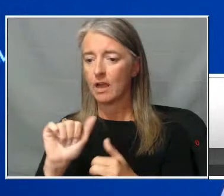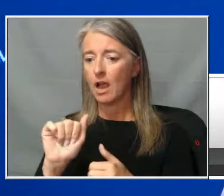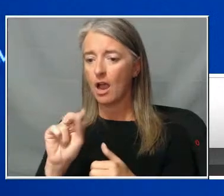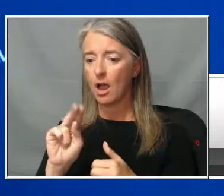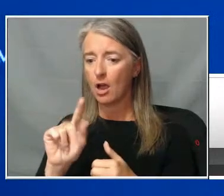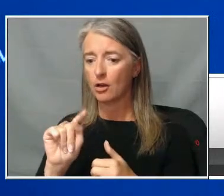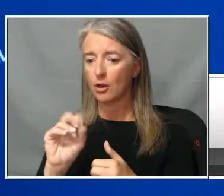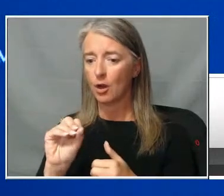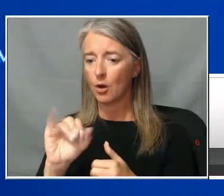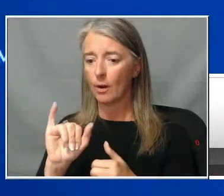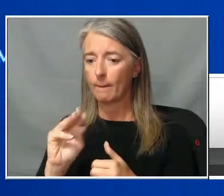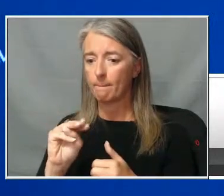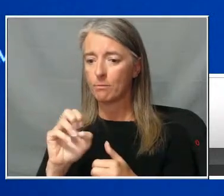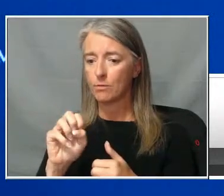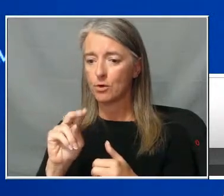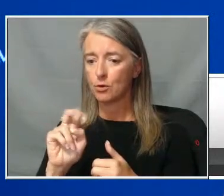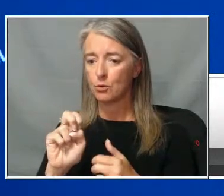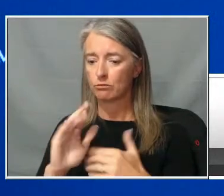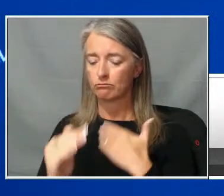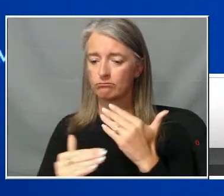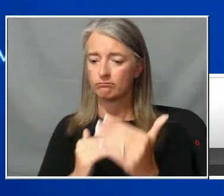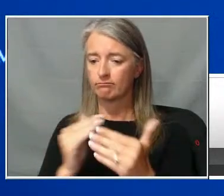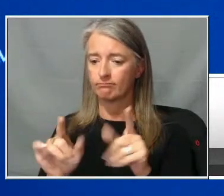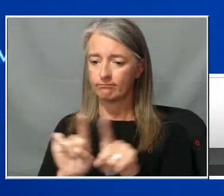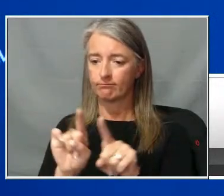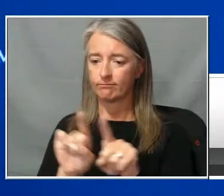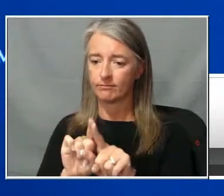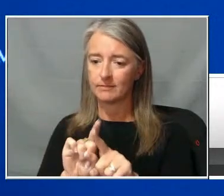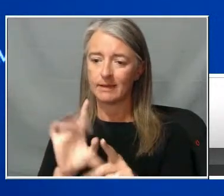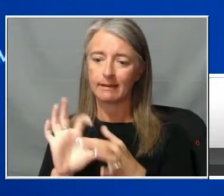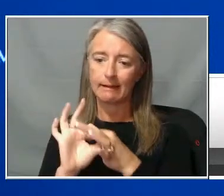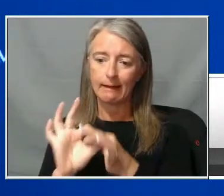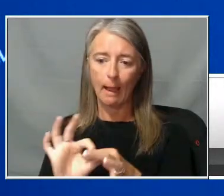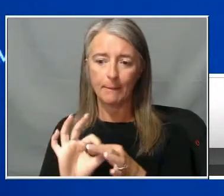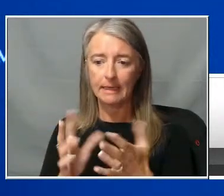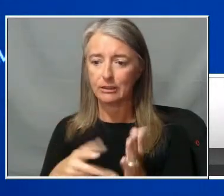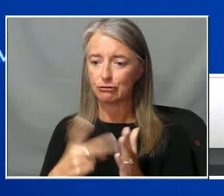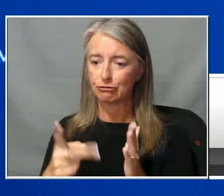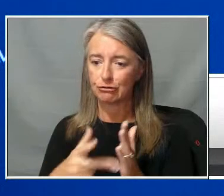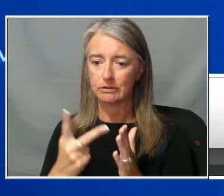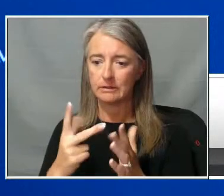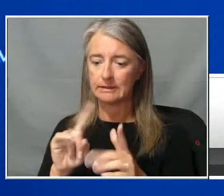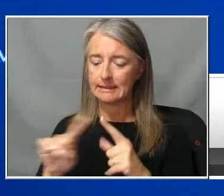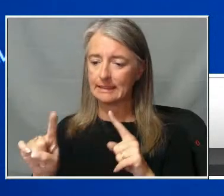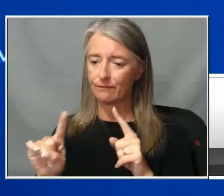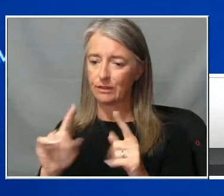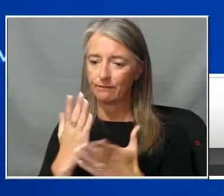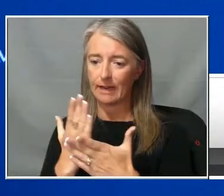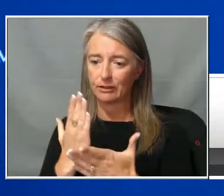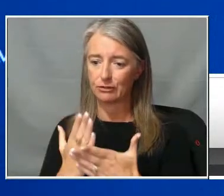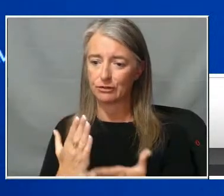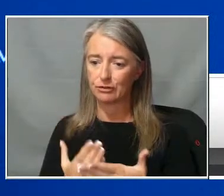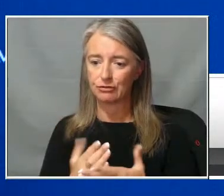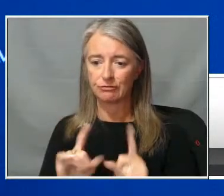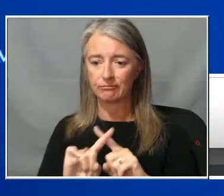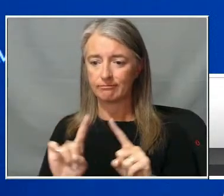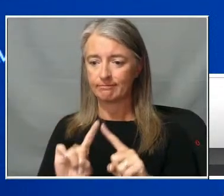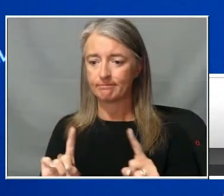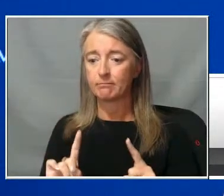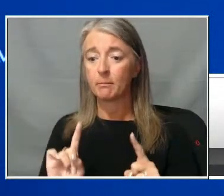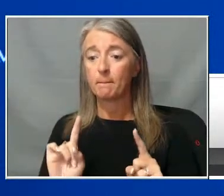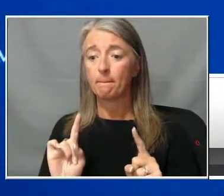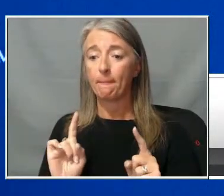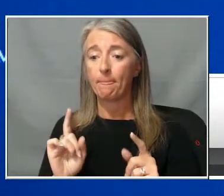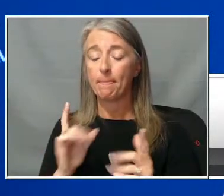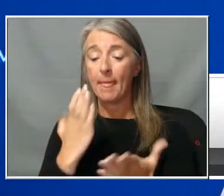as well. So I think it is a combination of multifactorial issue and etiology, but the best evidence we have